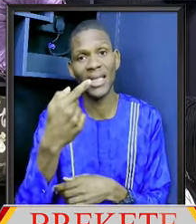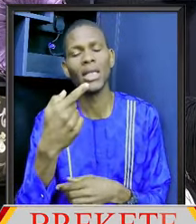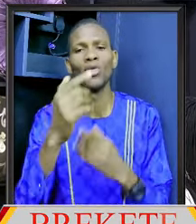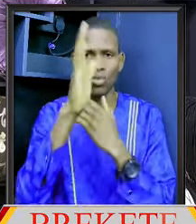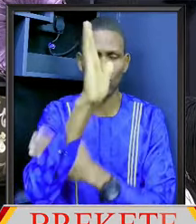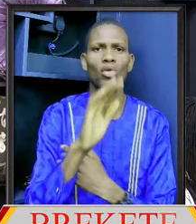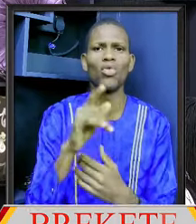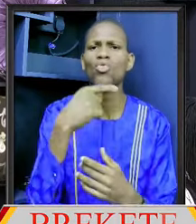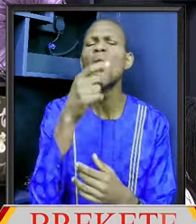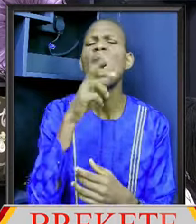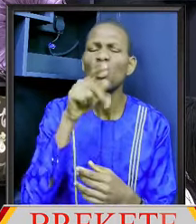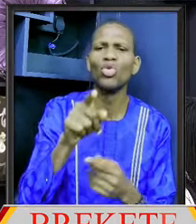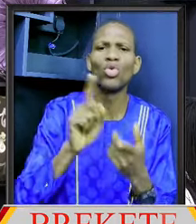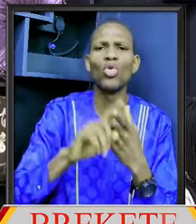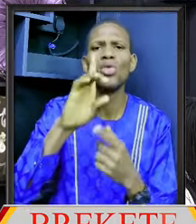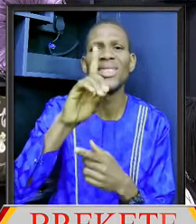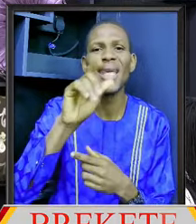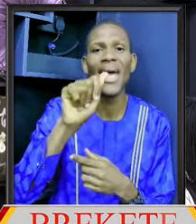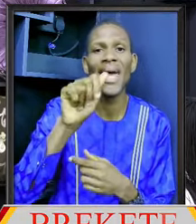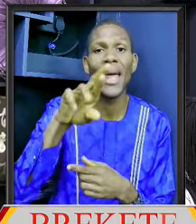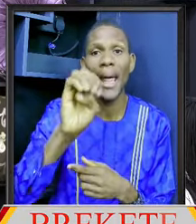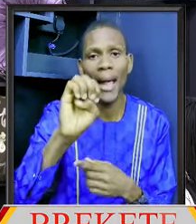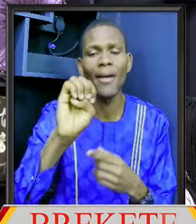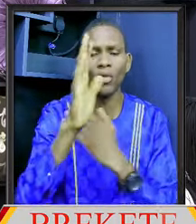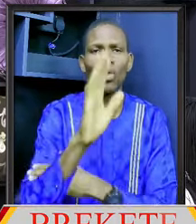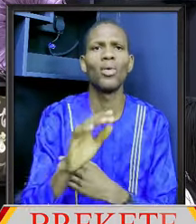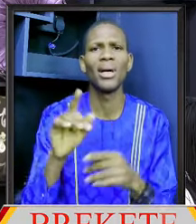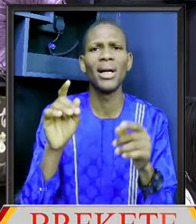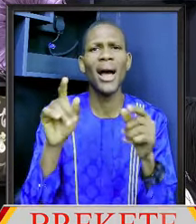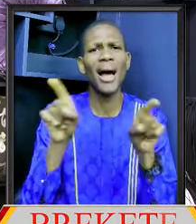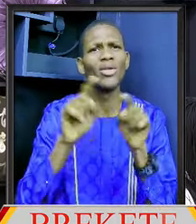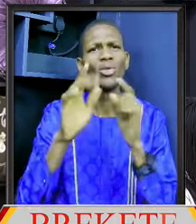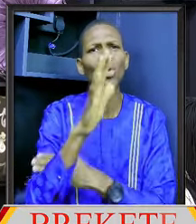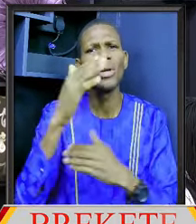Okay. At that God level is high.